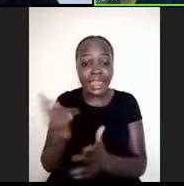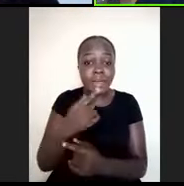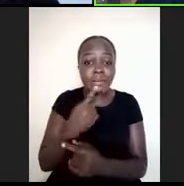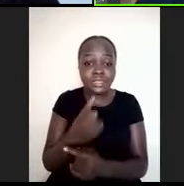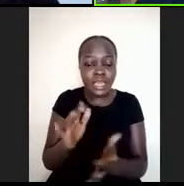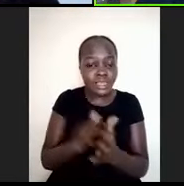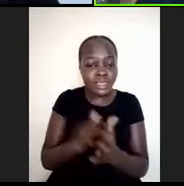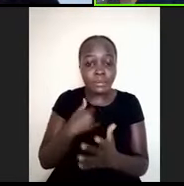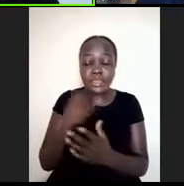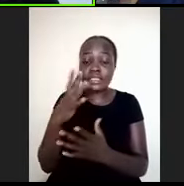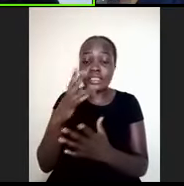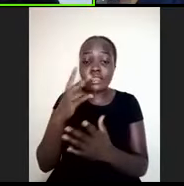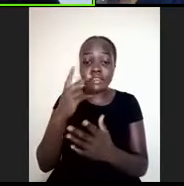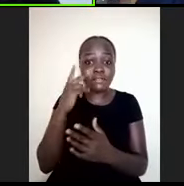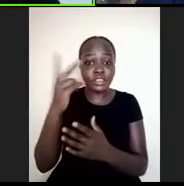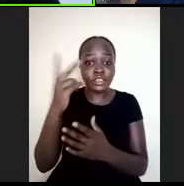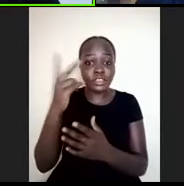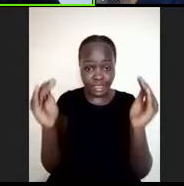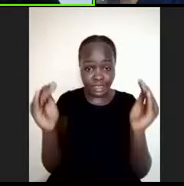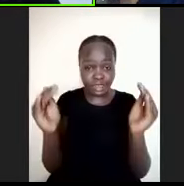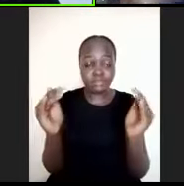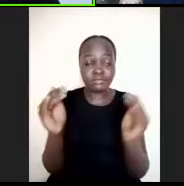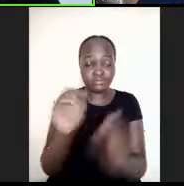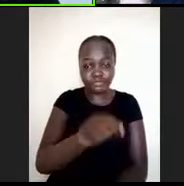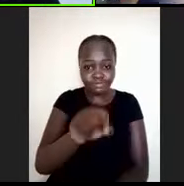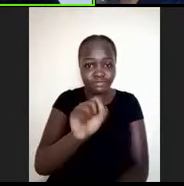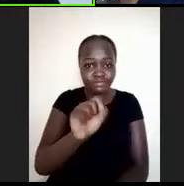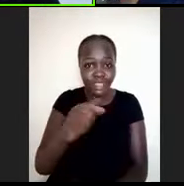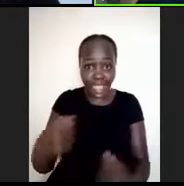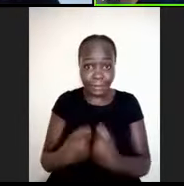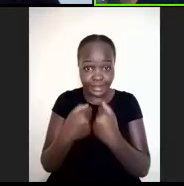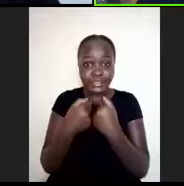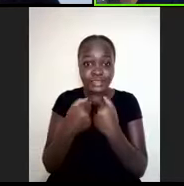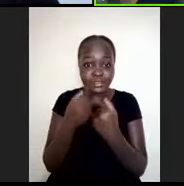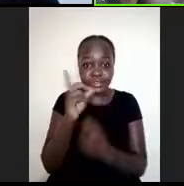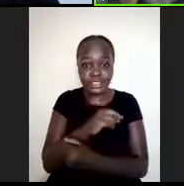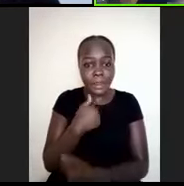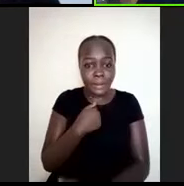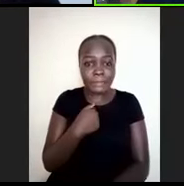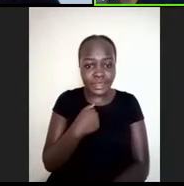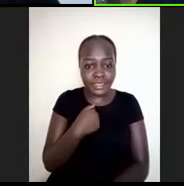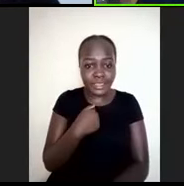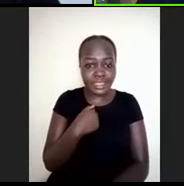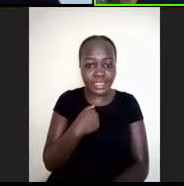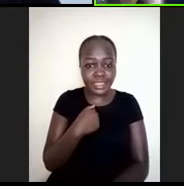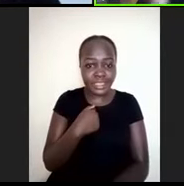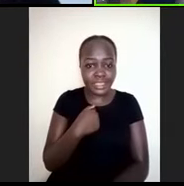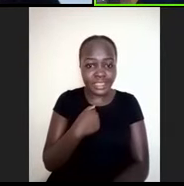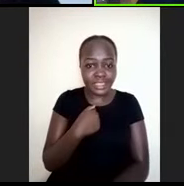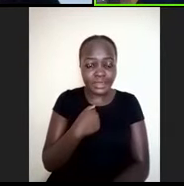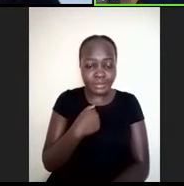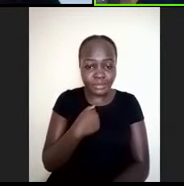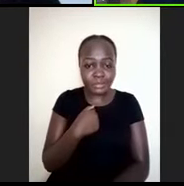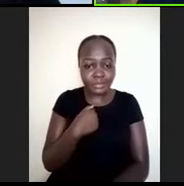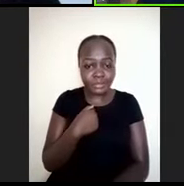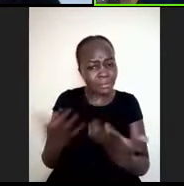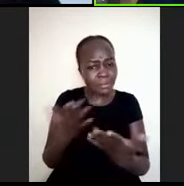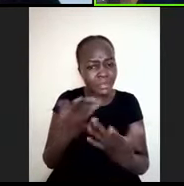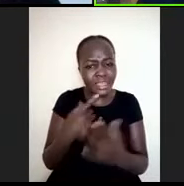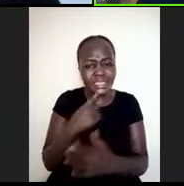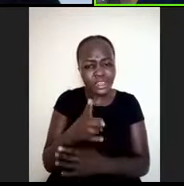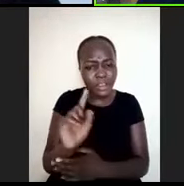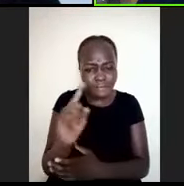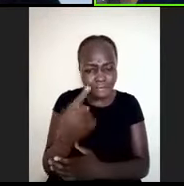heaven. Yes. Mm-hmm. It would happen like that. I can give you one story. Maybe I can tell you the first time